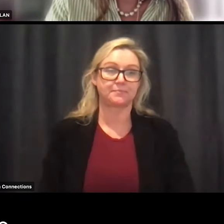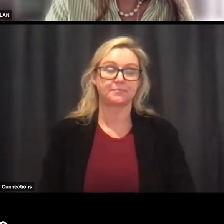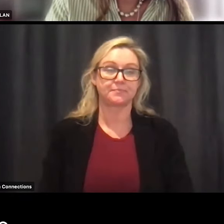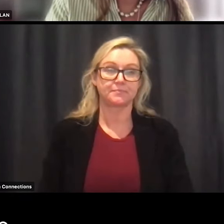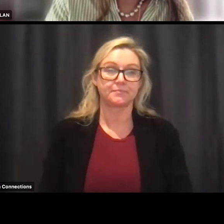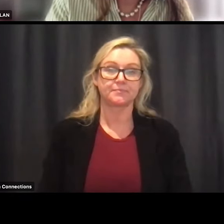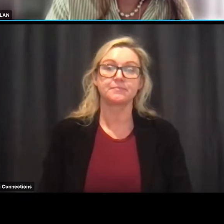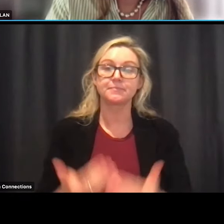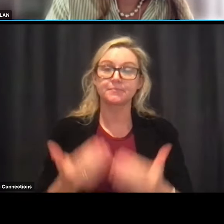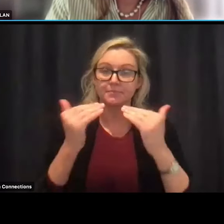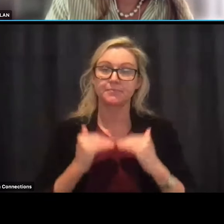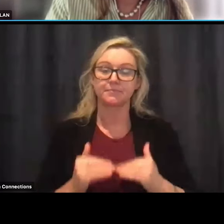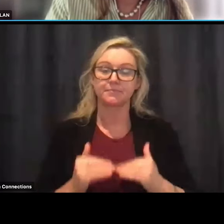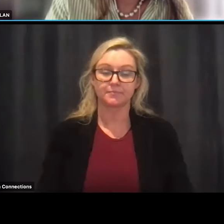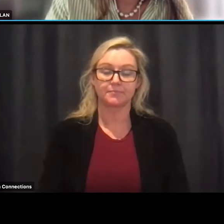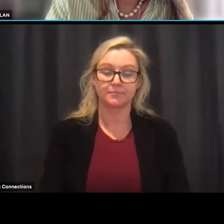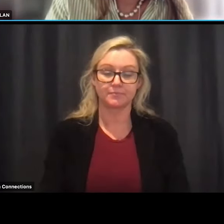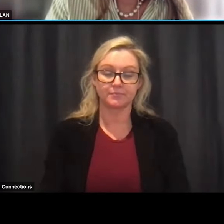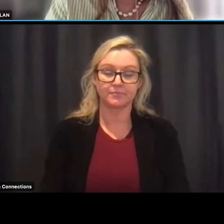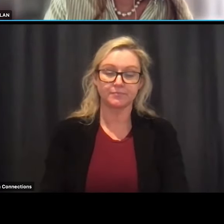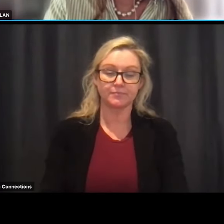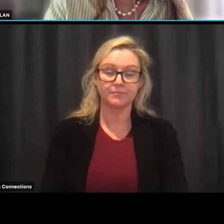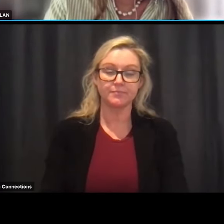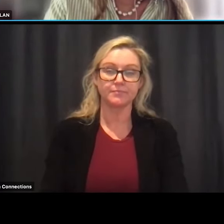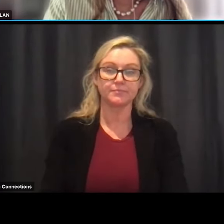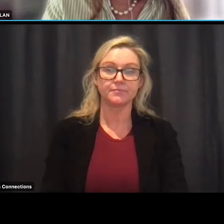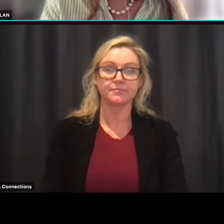Next slide, please.